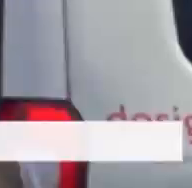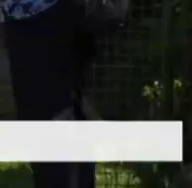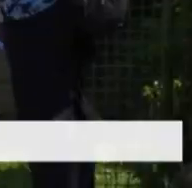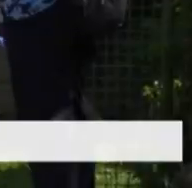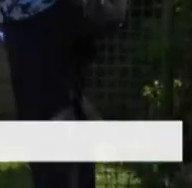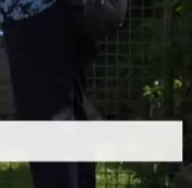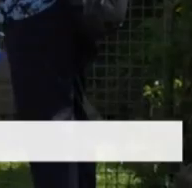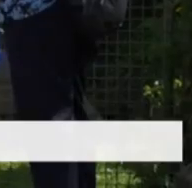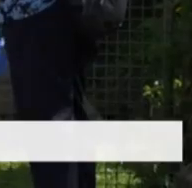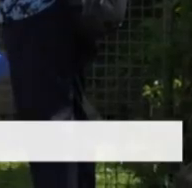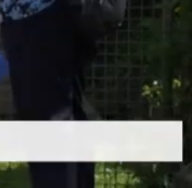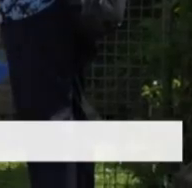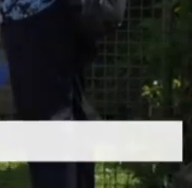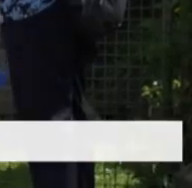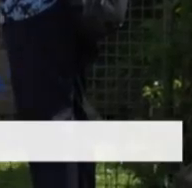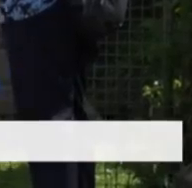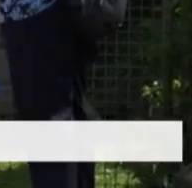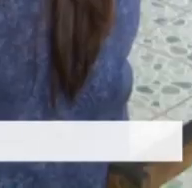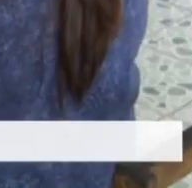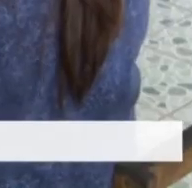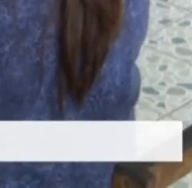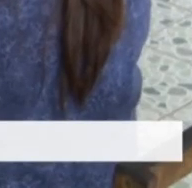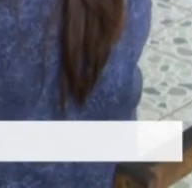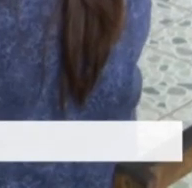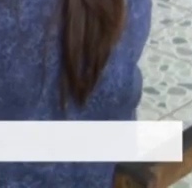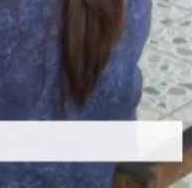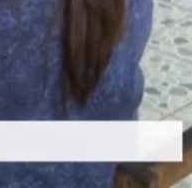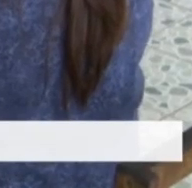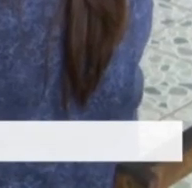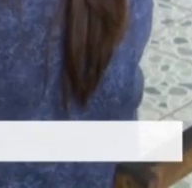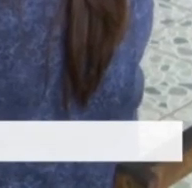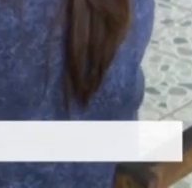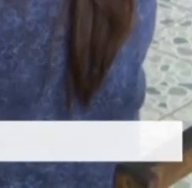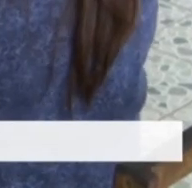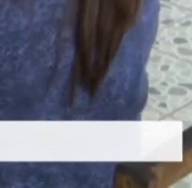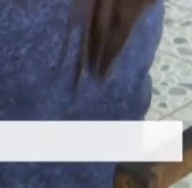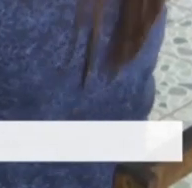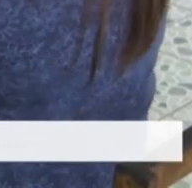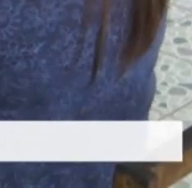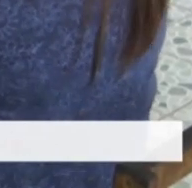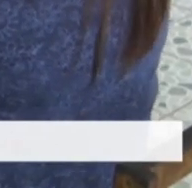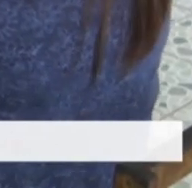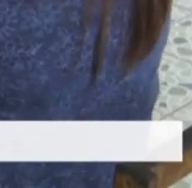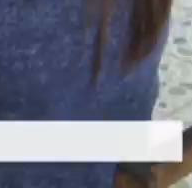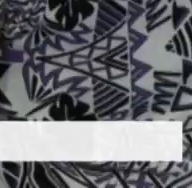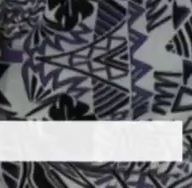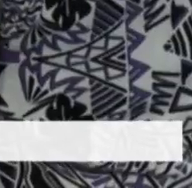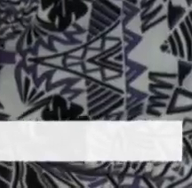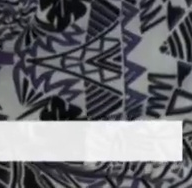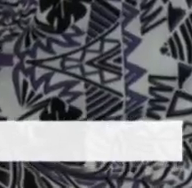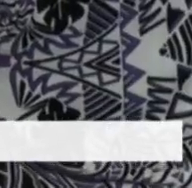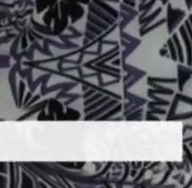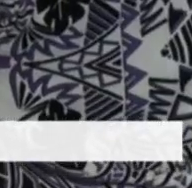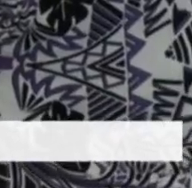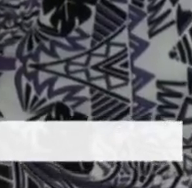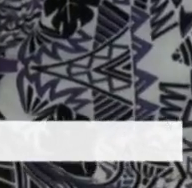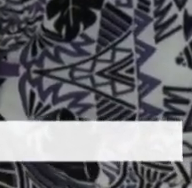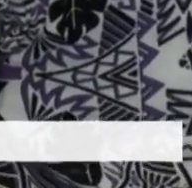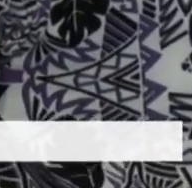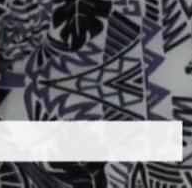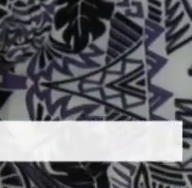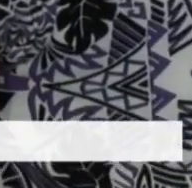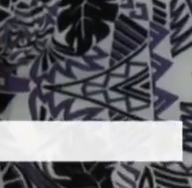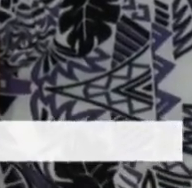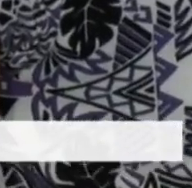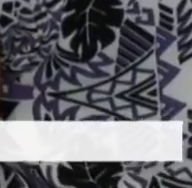says this virus is a killer and the risk that it could claim more lives is huge. Dr. Fong says of the nearly